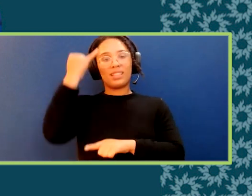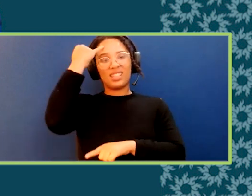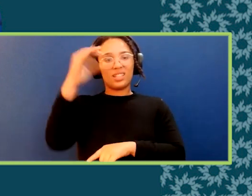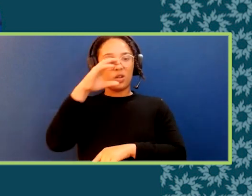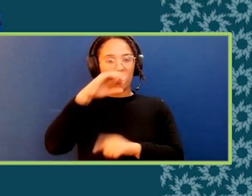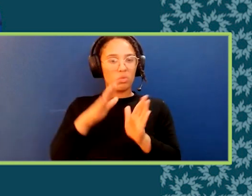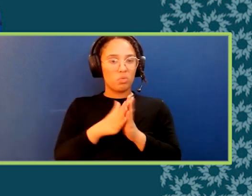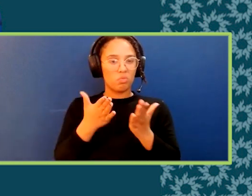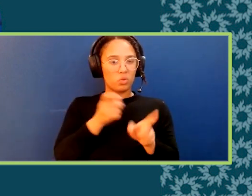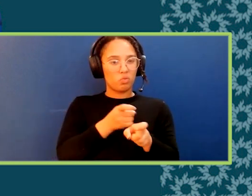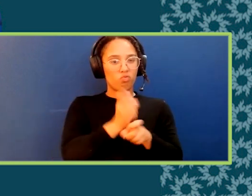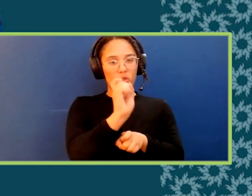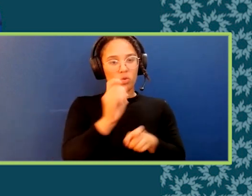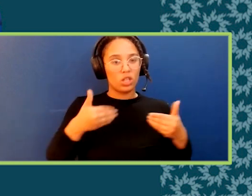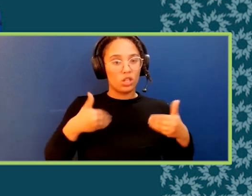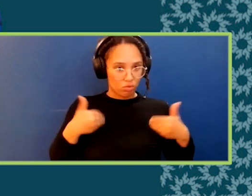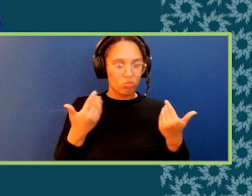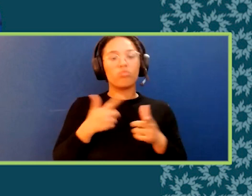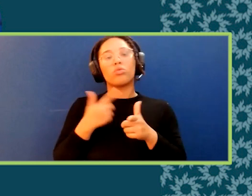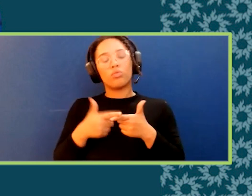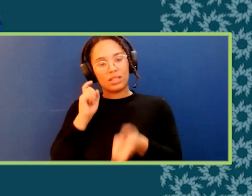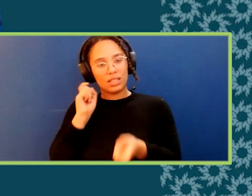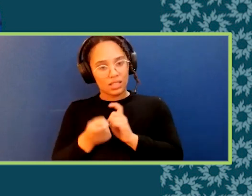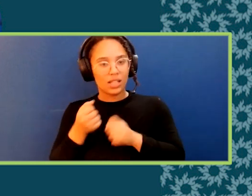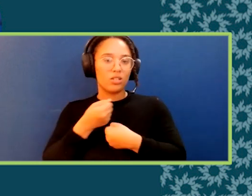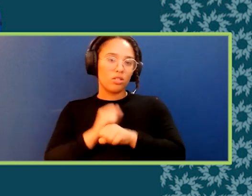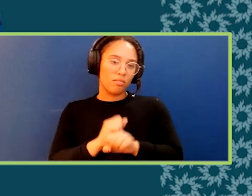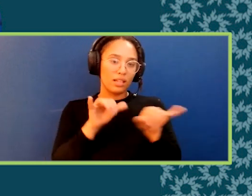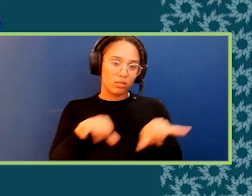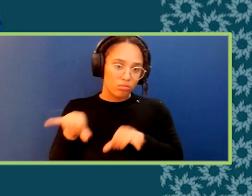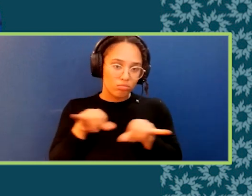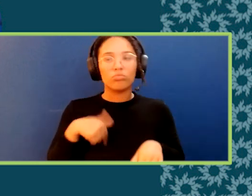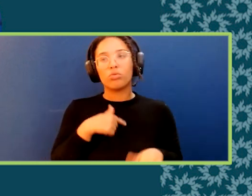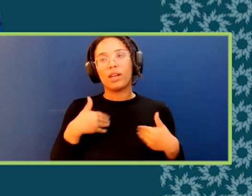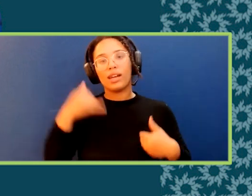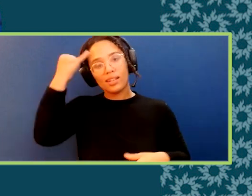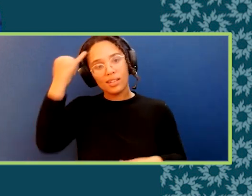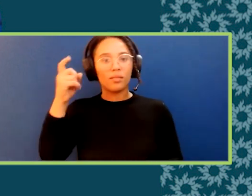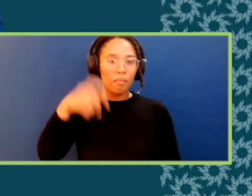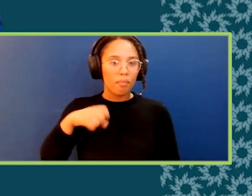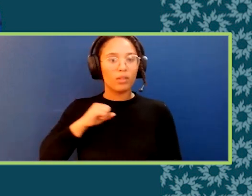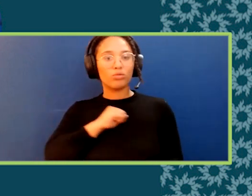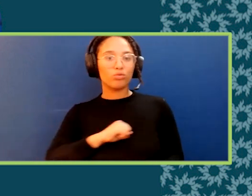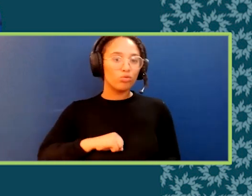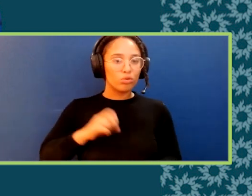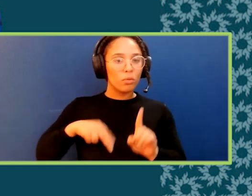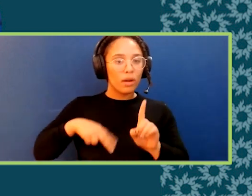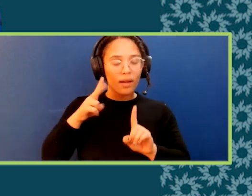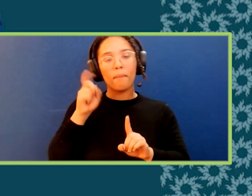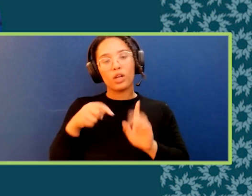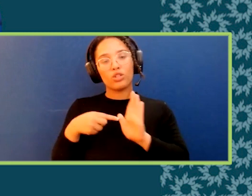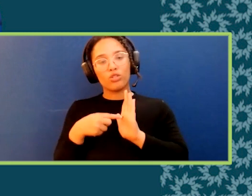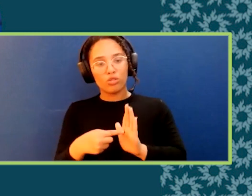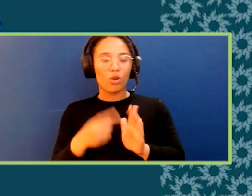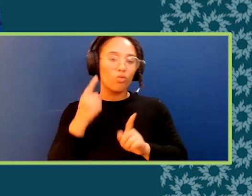created these standards. And yes, there was like this idea that they had to be superheroes and moral values needed to be conveyed. And so it